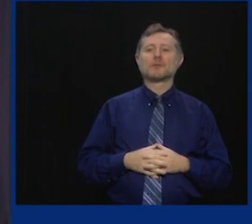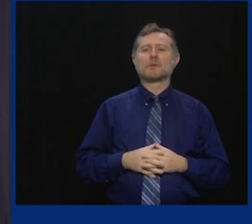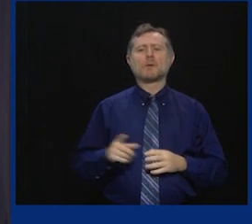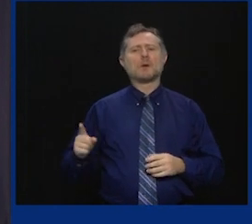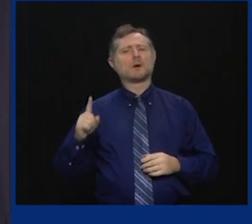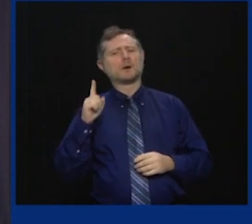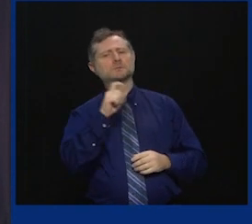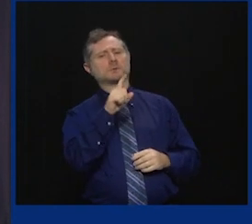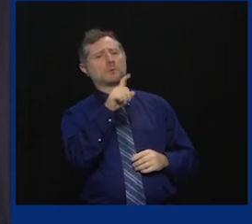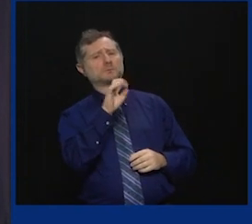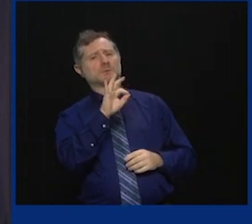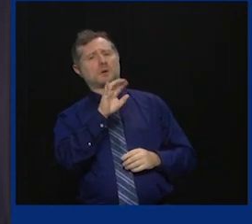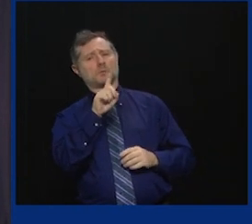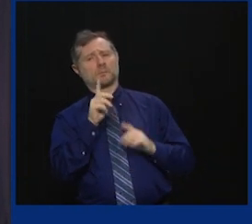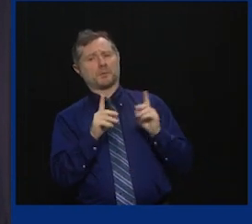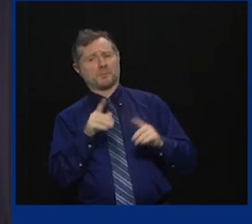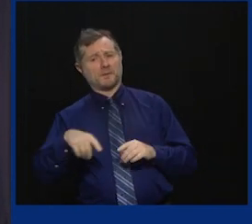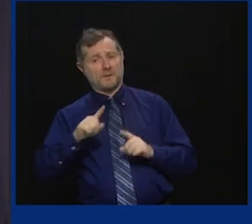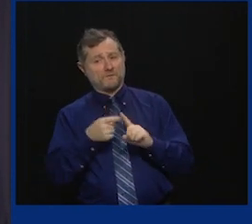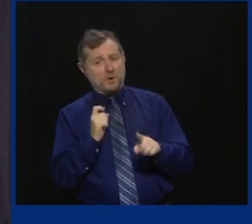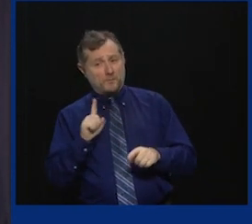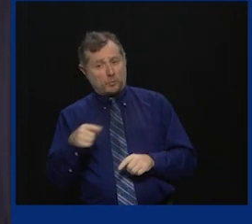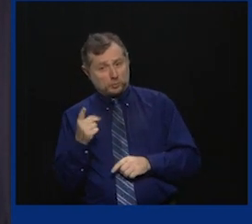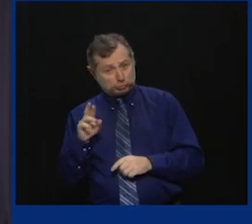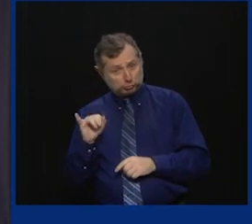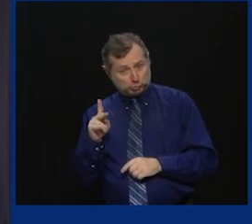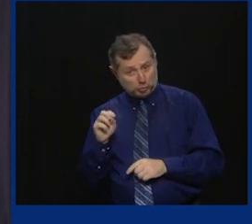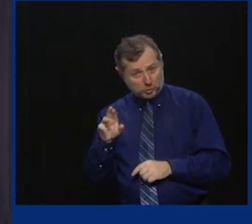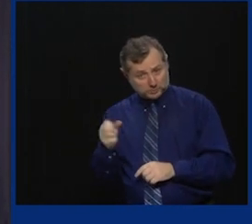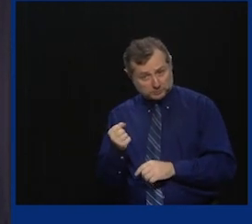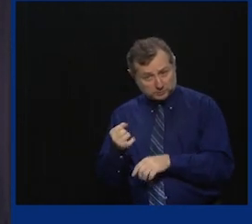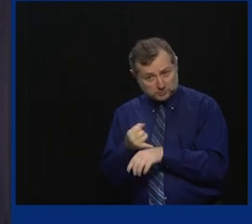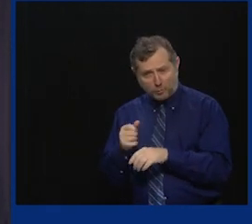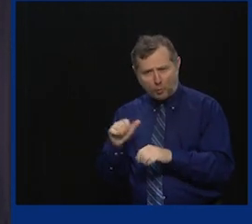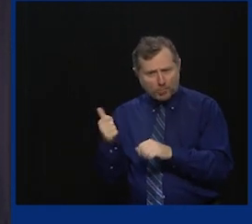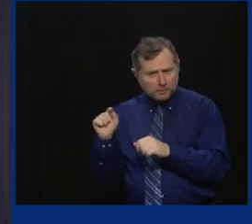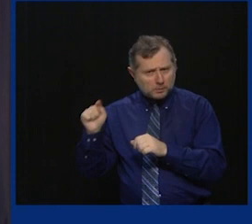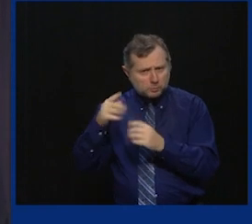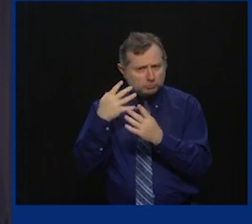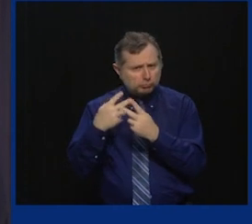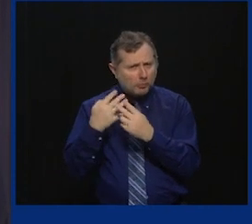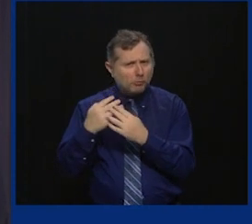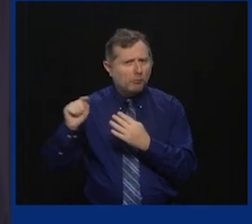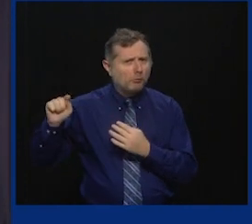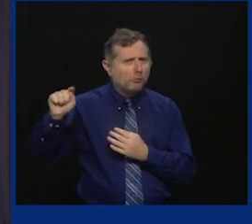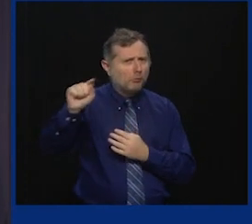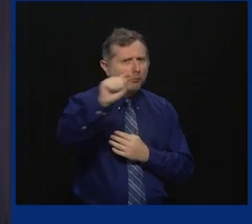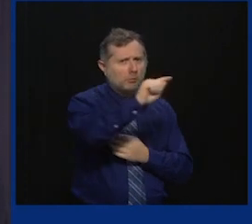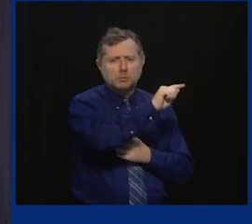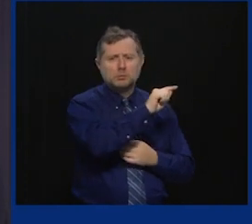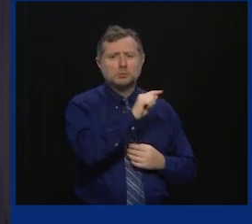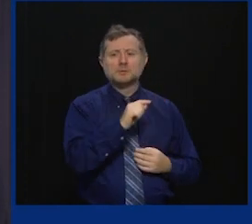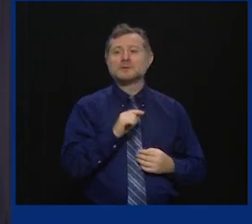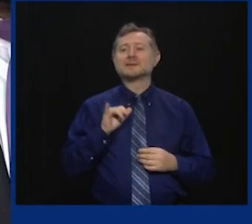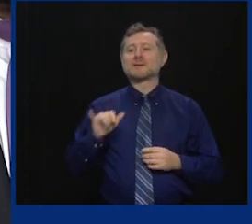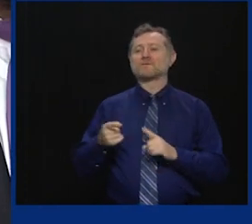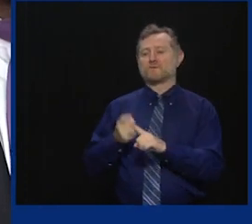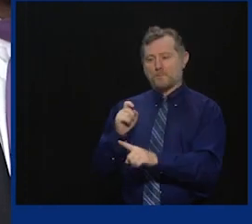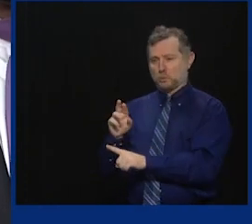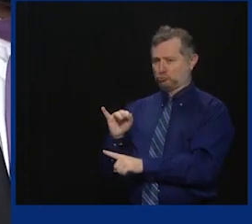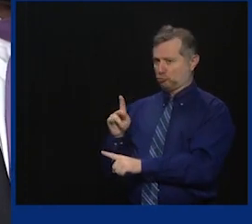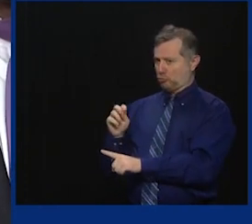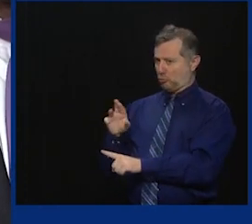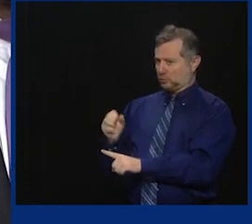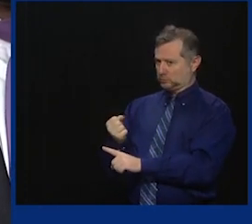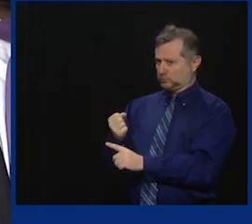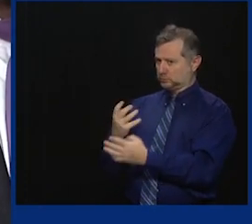Rikers, or are you also planning to release people from other jails statewide? That was from Rikers to alleviate the